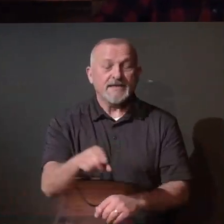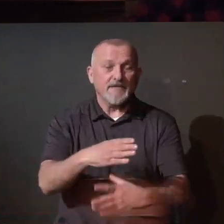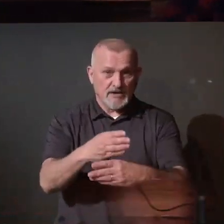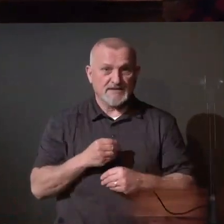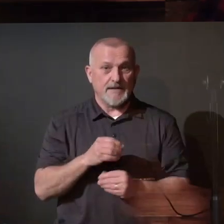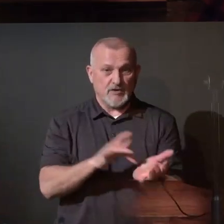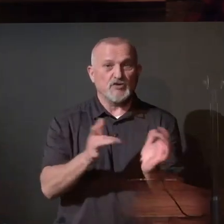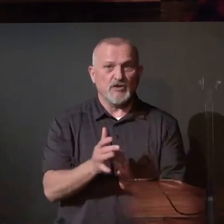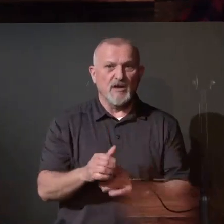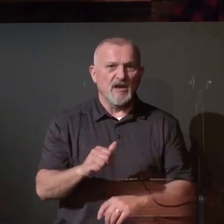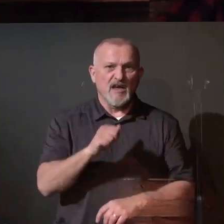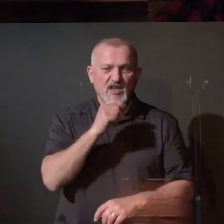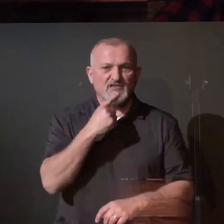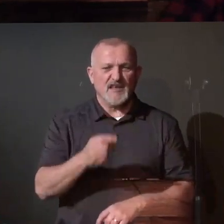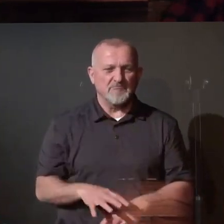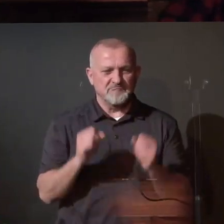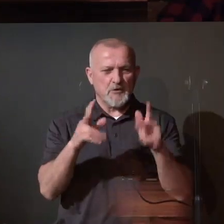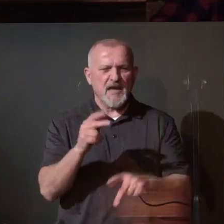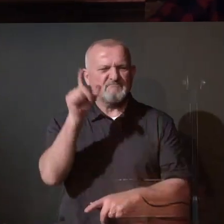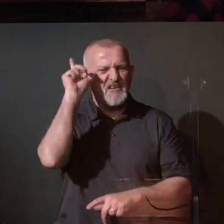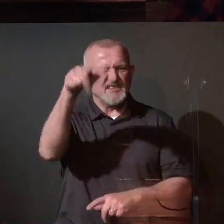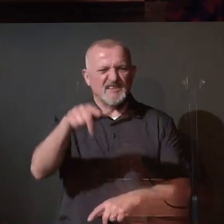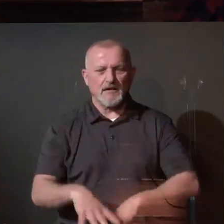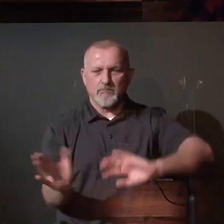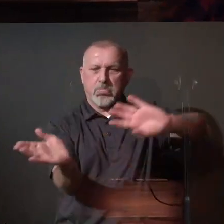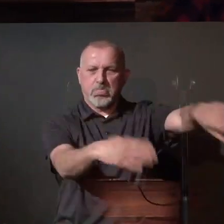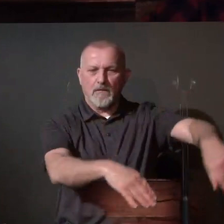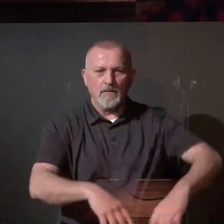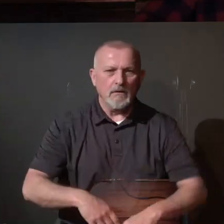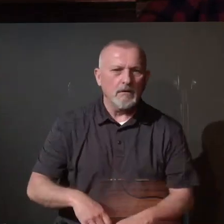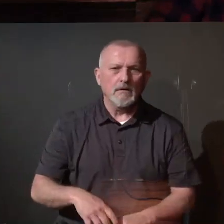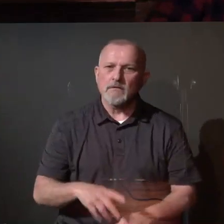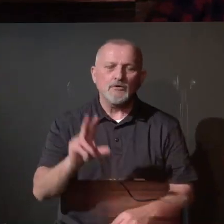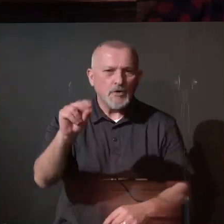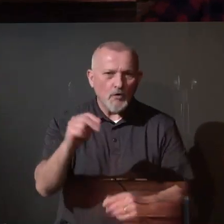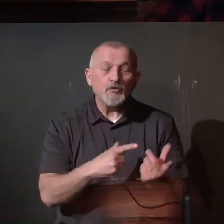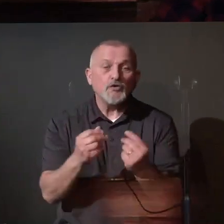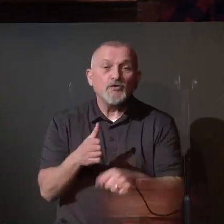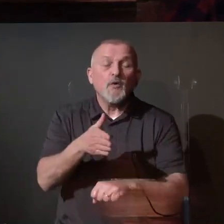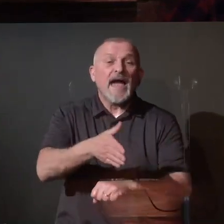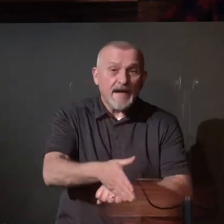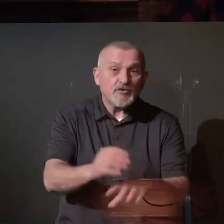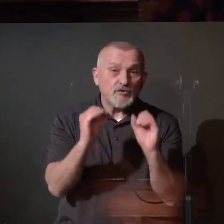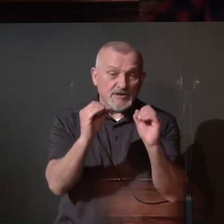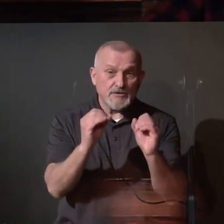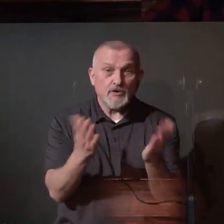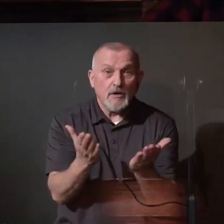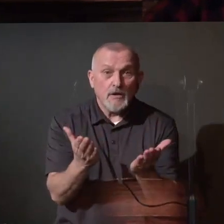you don't leave them off to the side. You don't say, see you later. What are you supposed to do after this? You're not